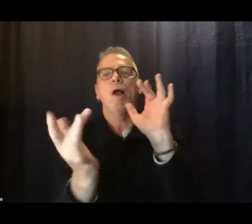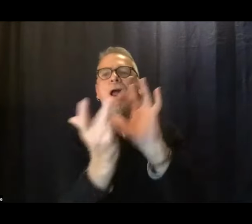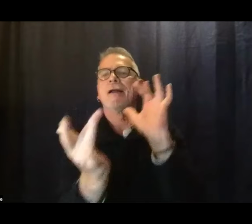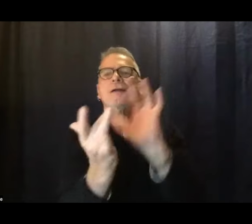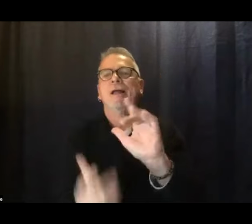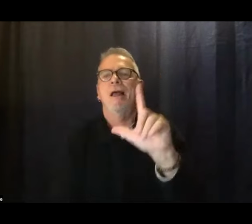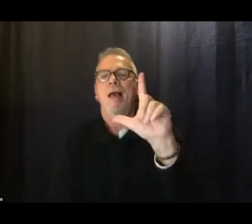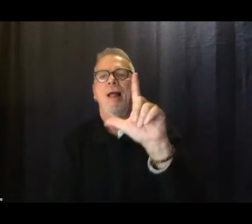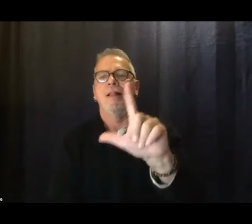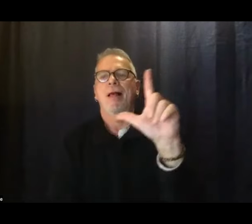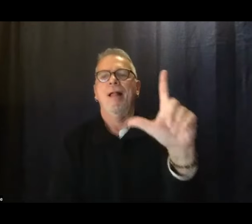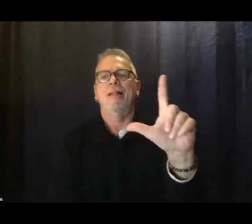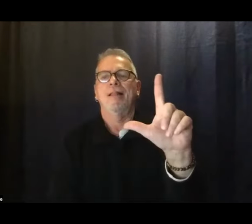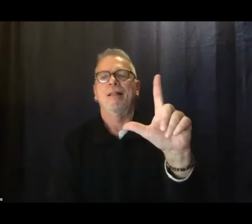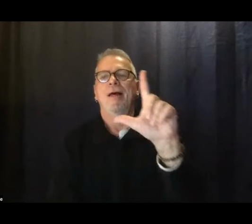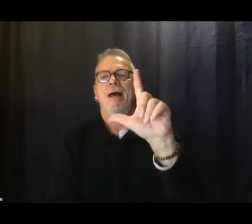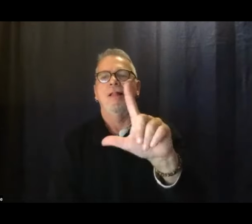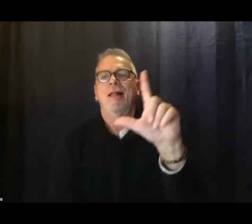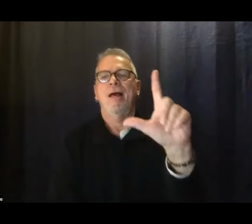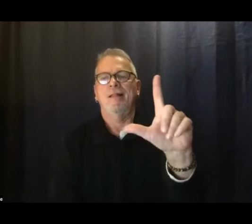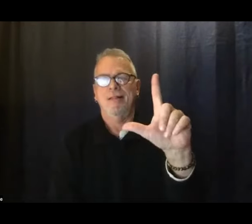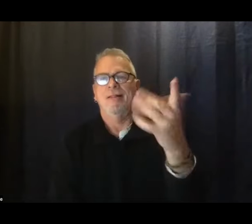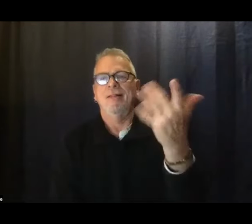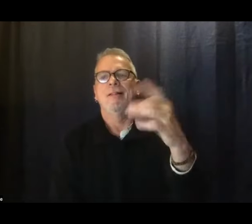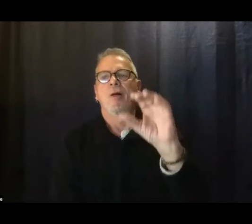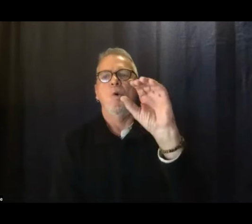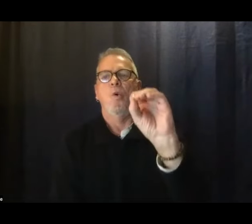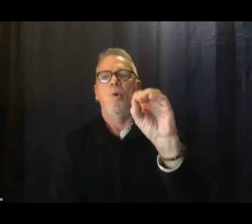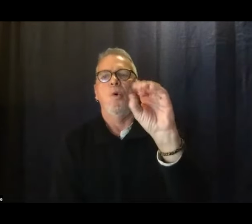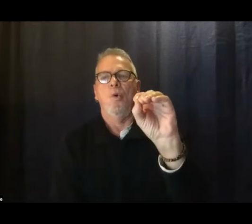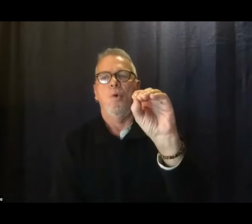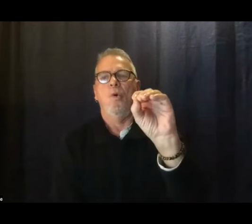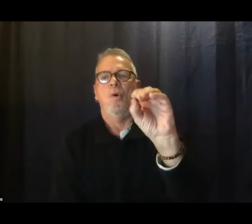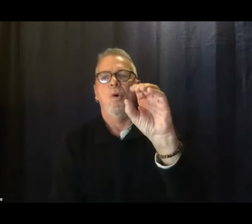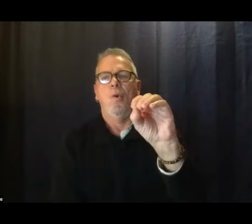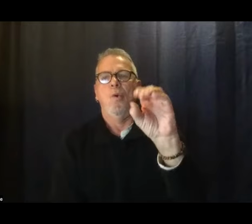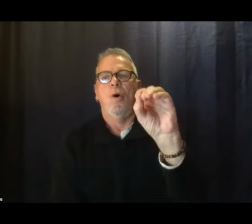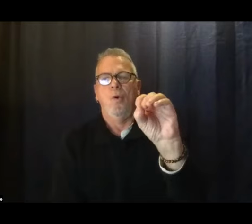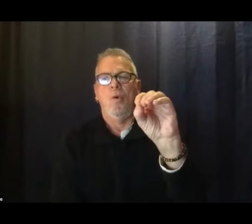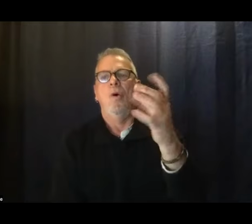So that's that double tap. If there's no contact, you might have the shift.